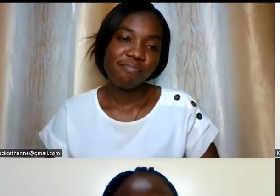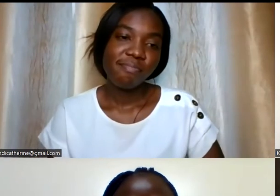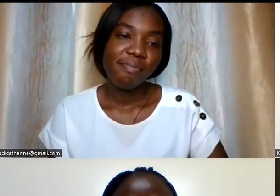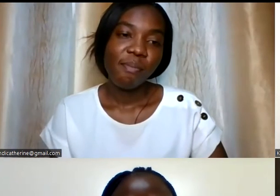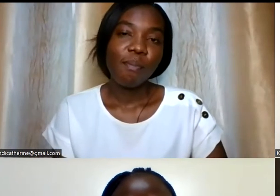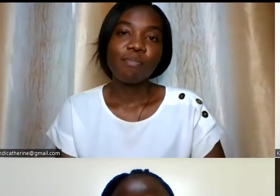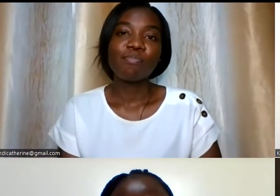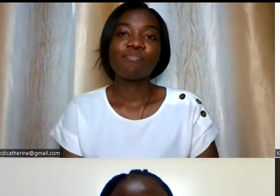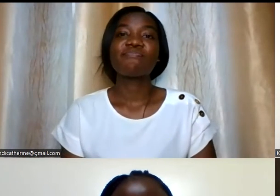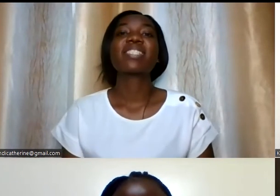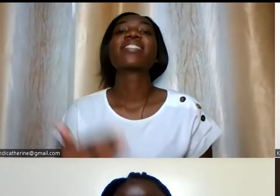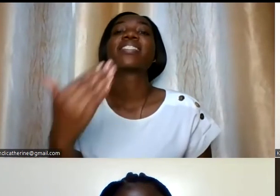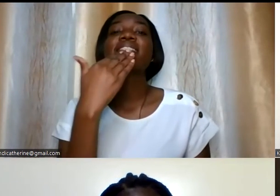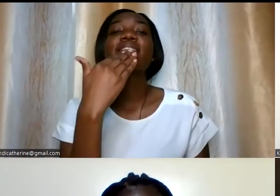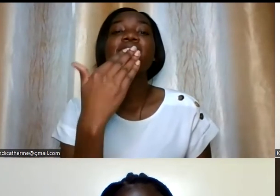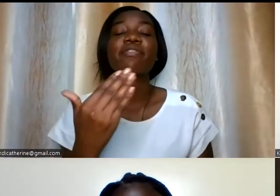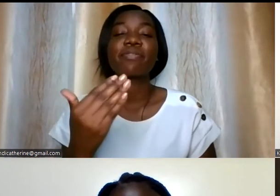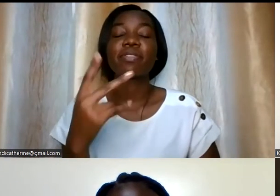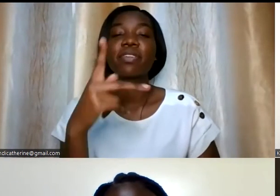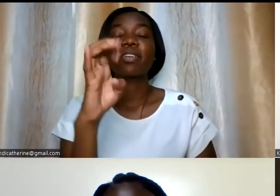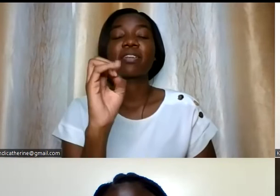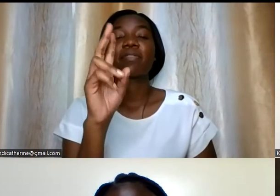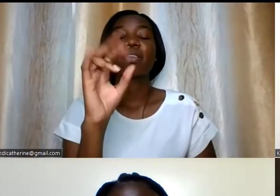Thank you, Kevin. As Emily had